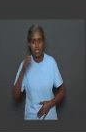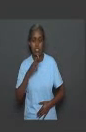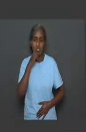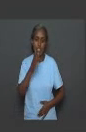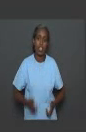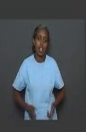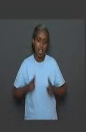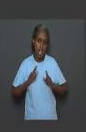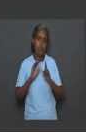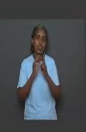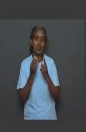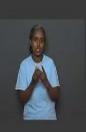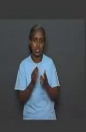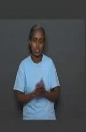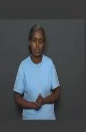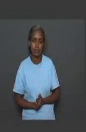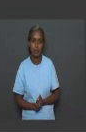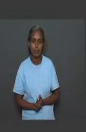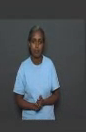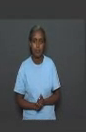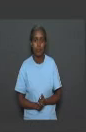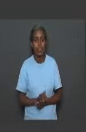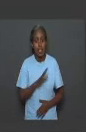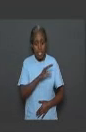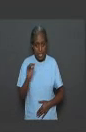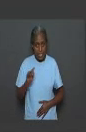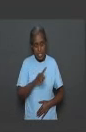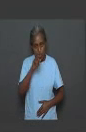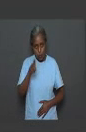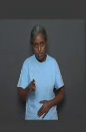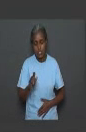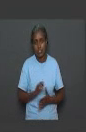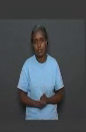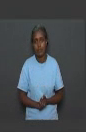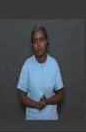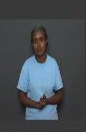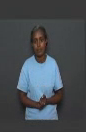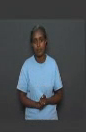real-life situations. An equation,